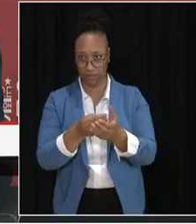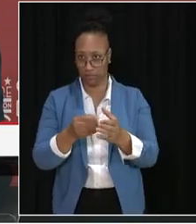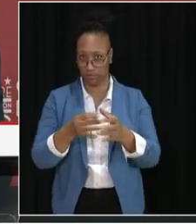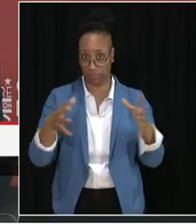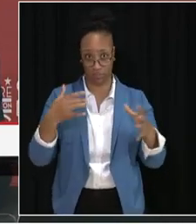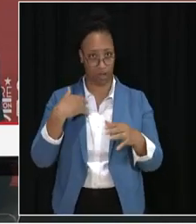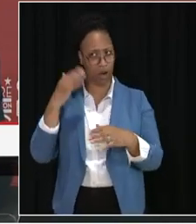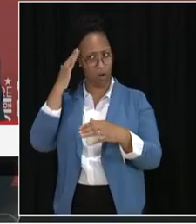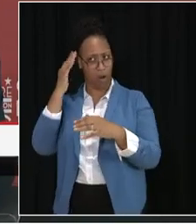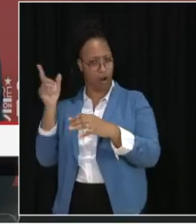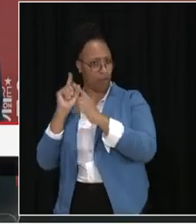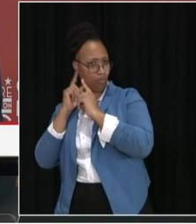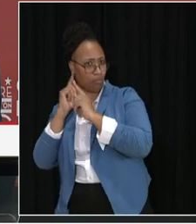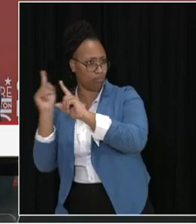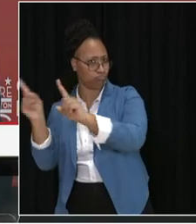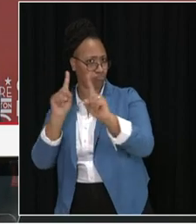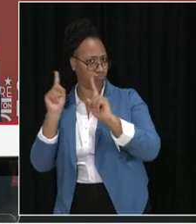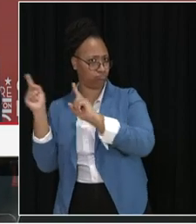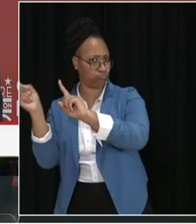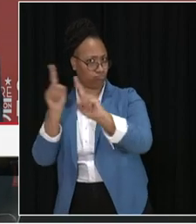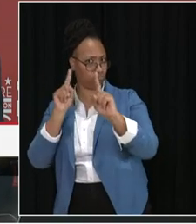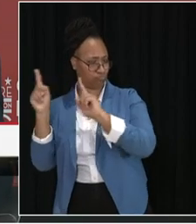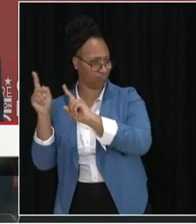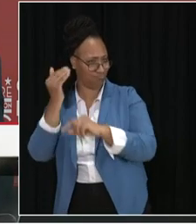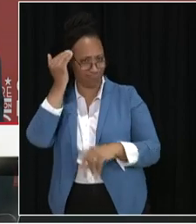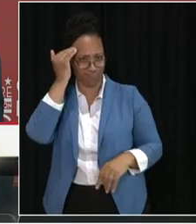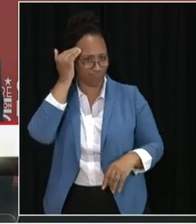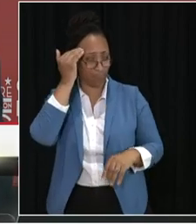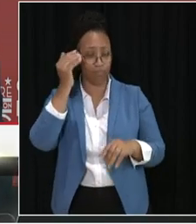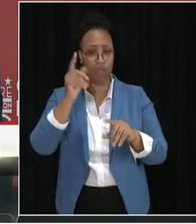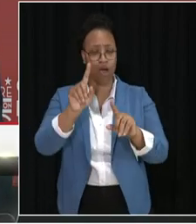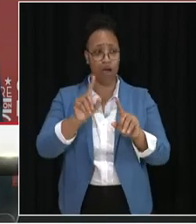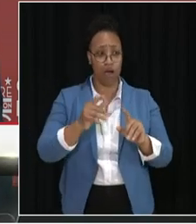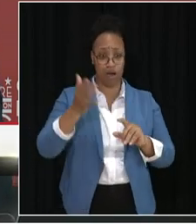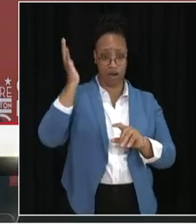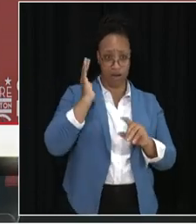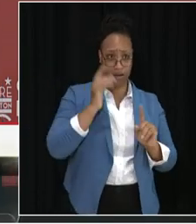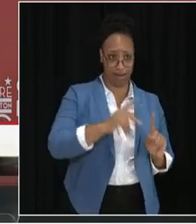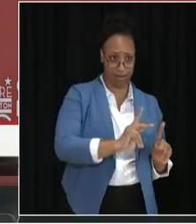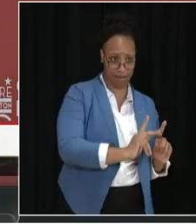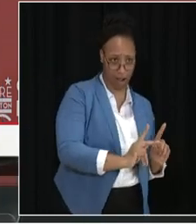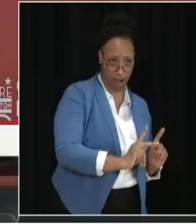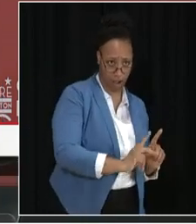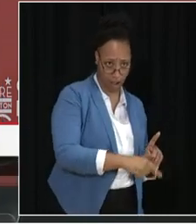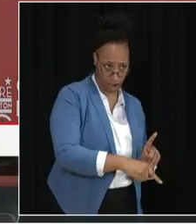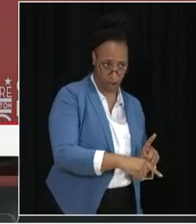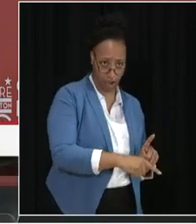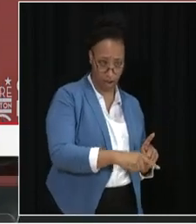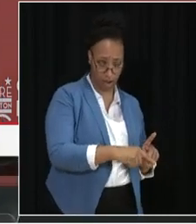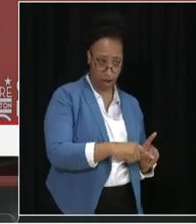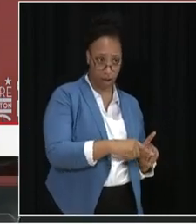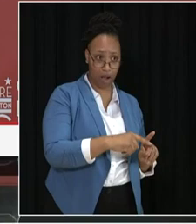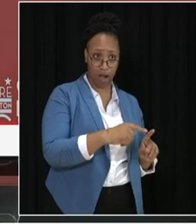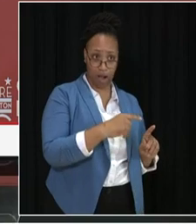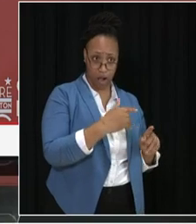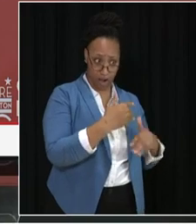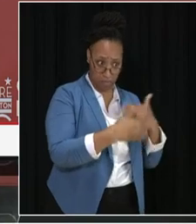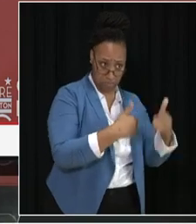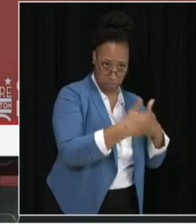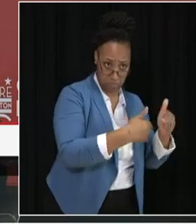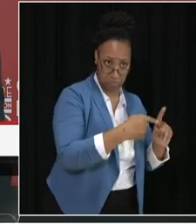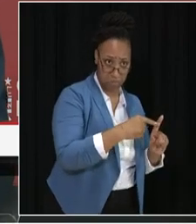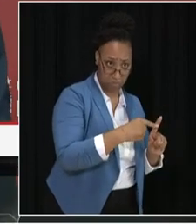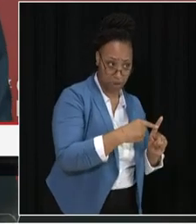the premier pre-K program anywhere in the country, right, Chancellor, where families in Washington, D.C. can go